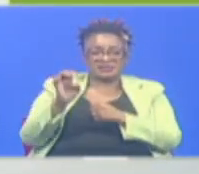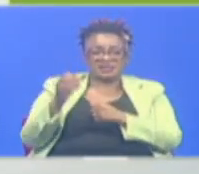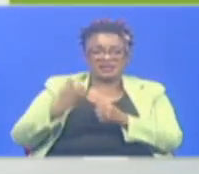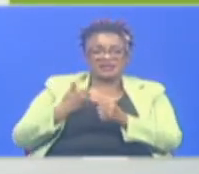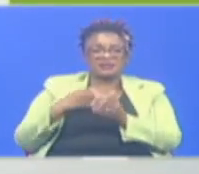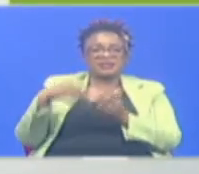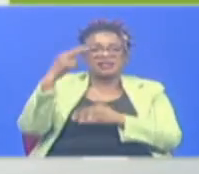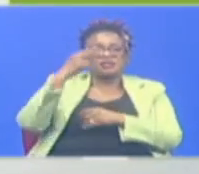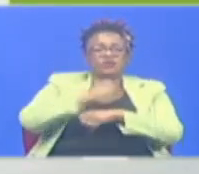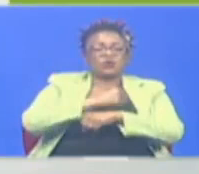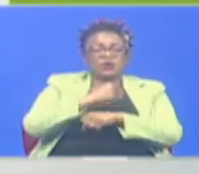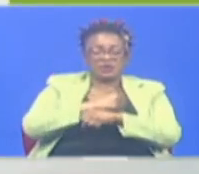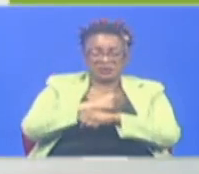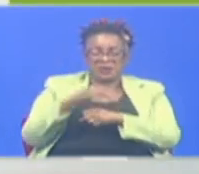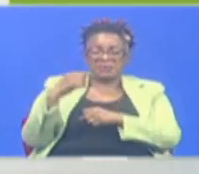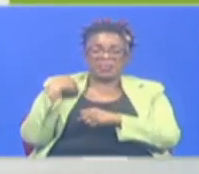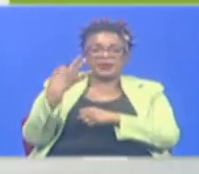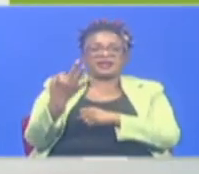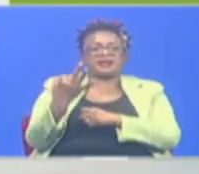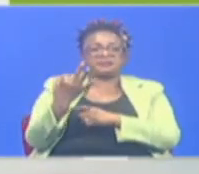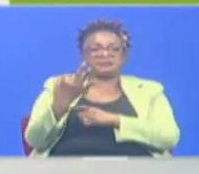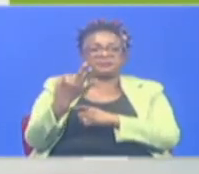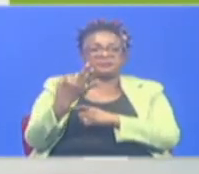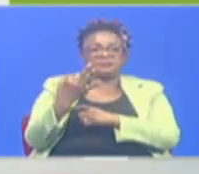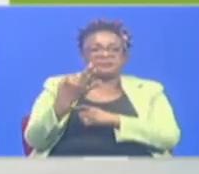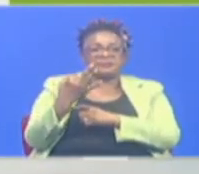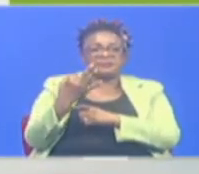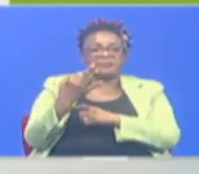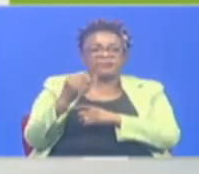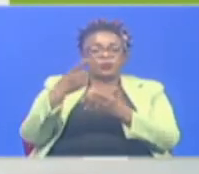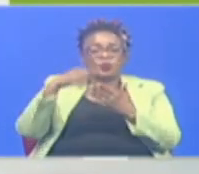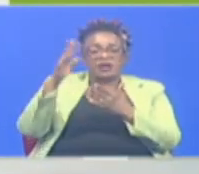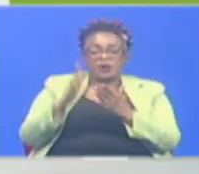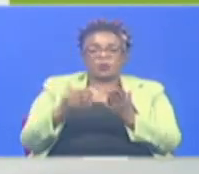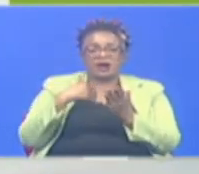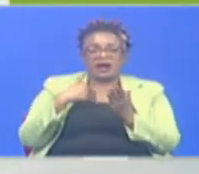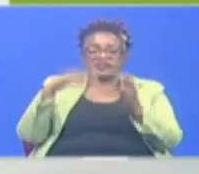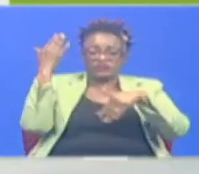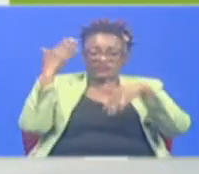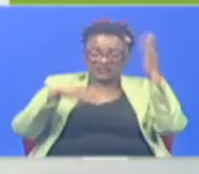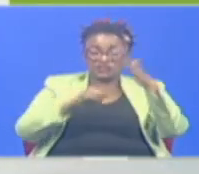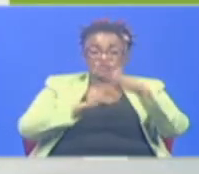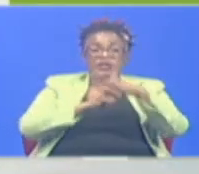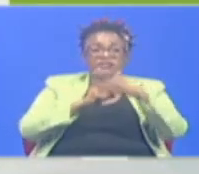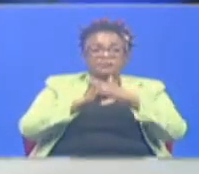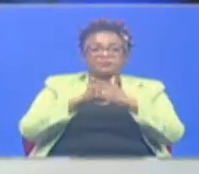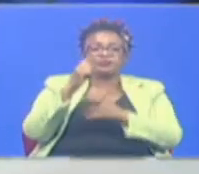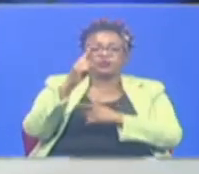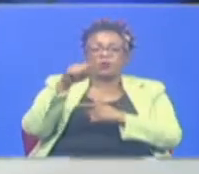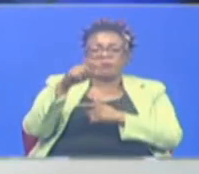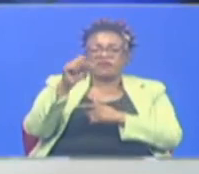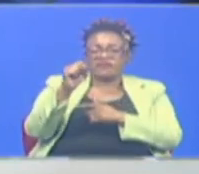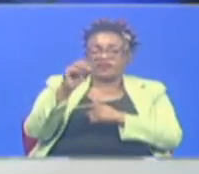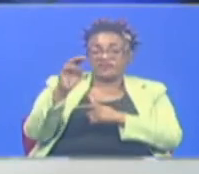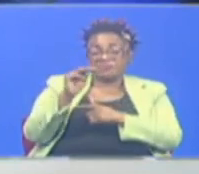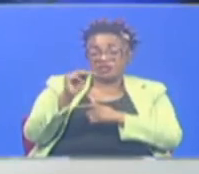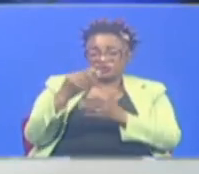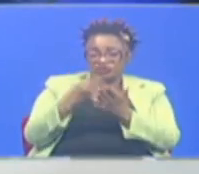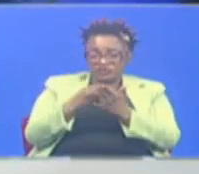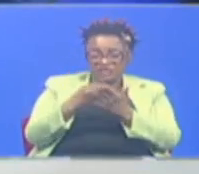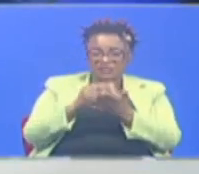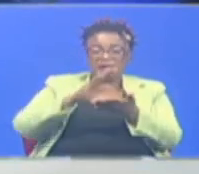Kiambu County, was the third best student. Now, the winner will receive a university scholarship worth 1.5 million shillings, a